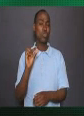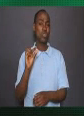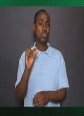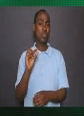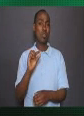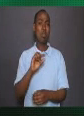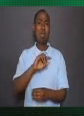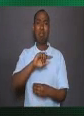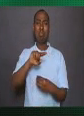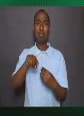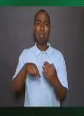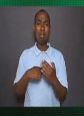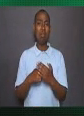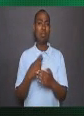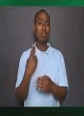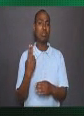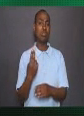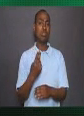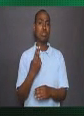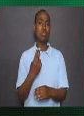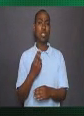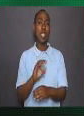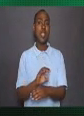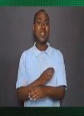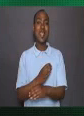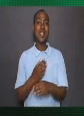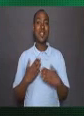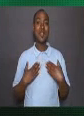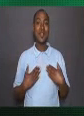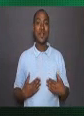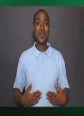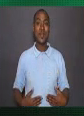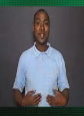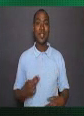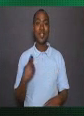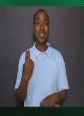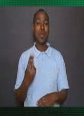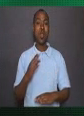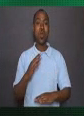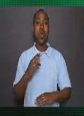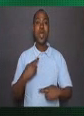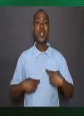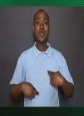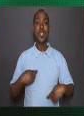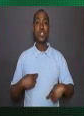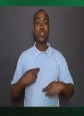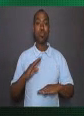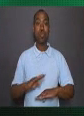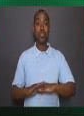generally used by the cells of the body during the process